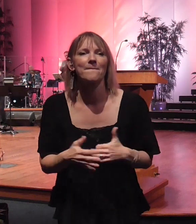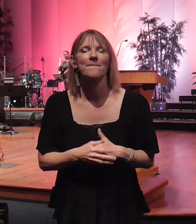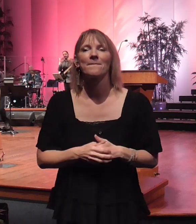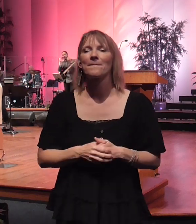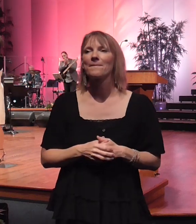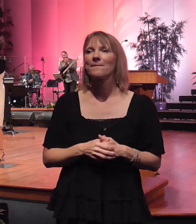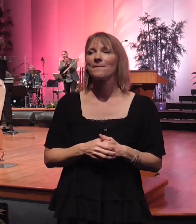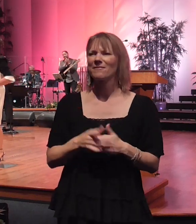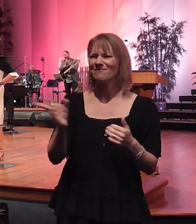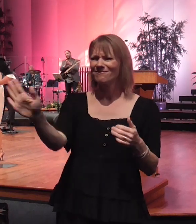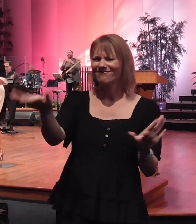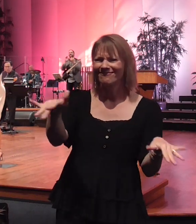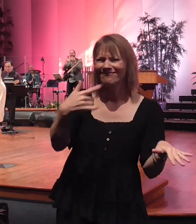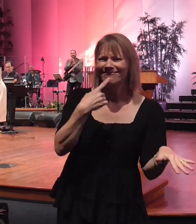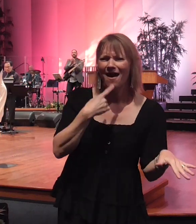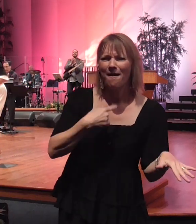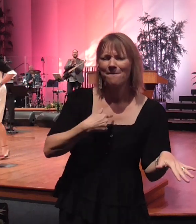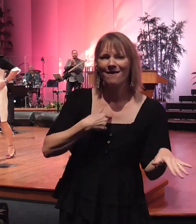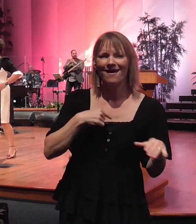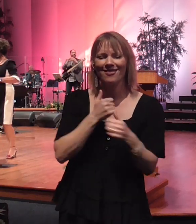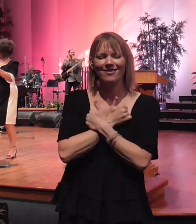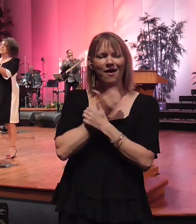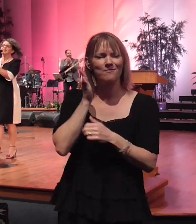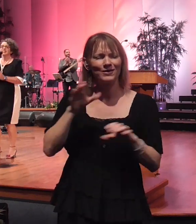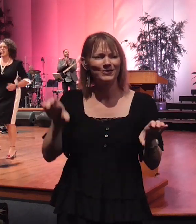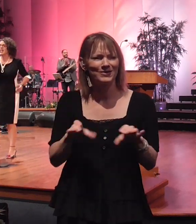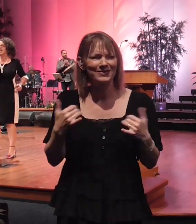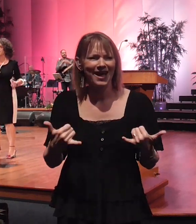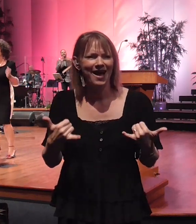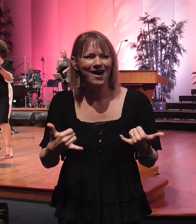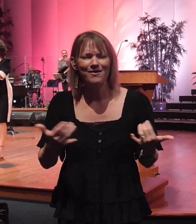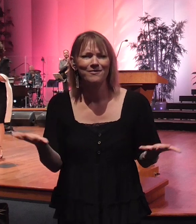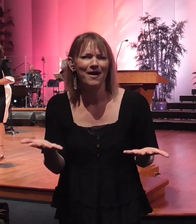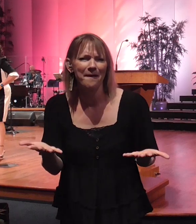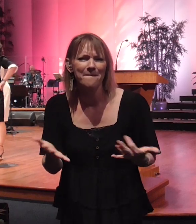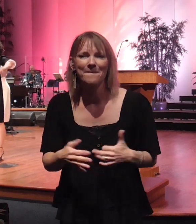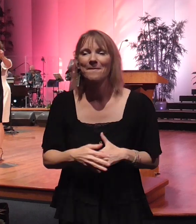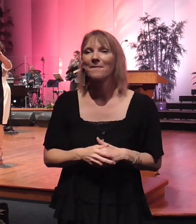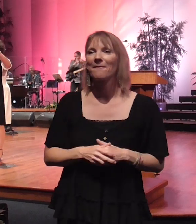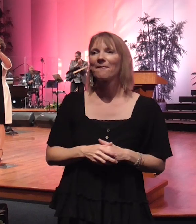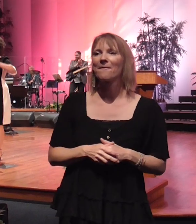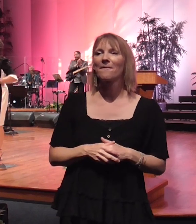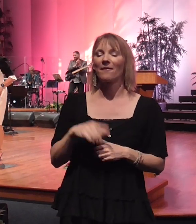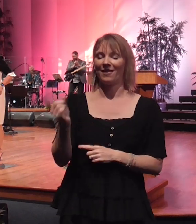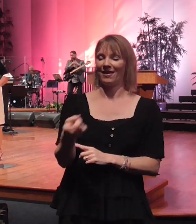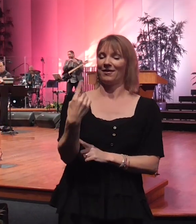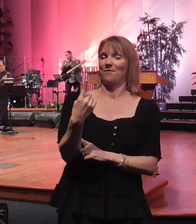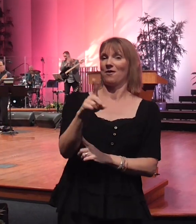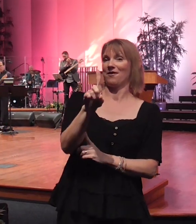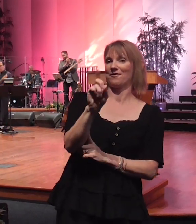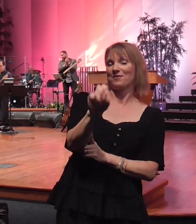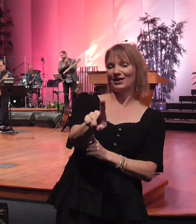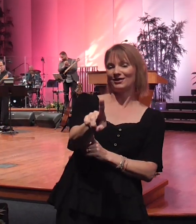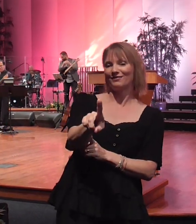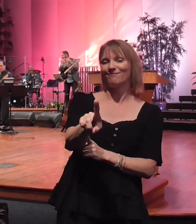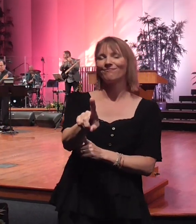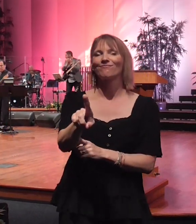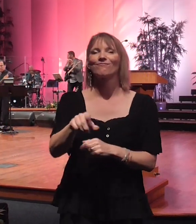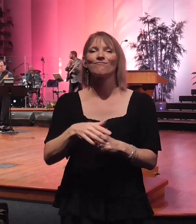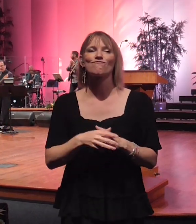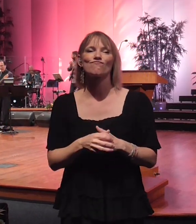Can you tell me, please? What would Yeah. love do Now, there's only one question.